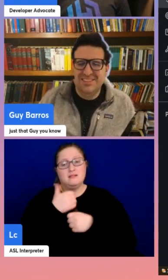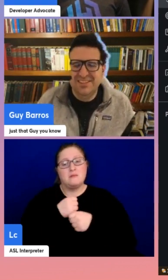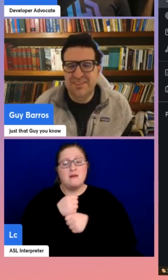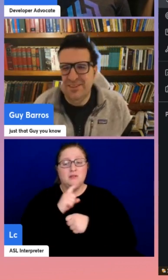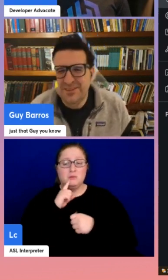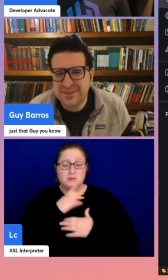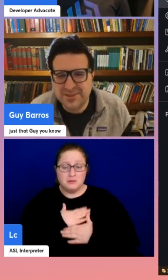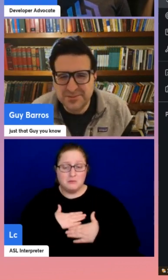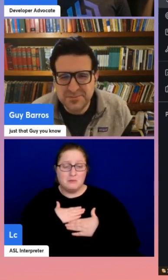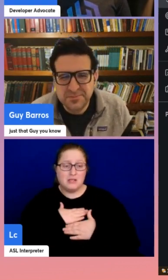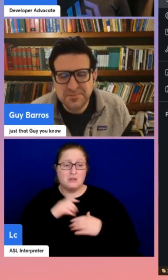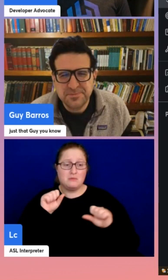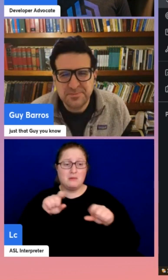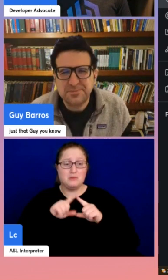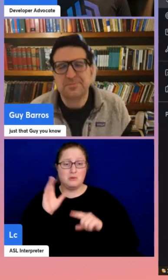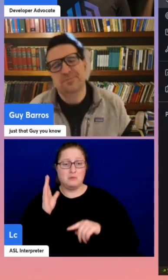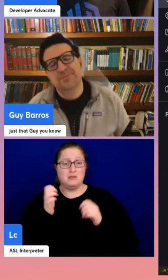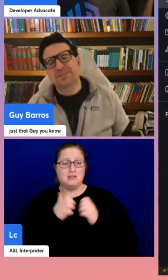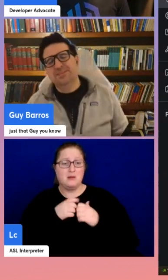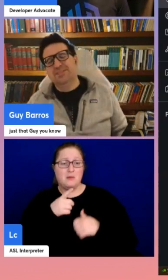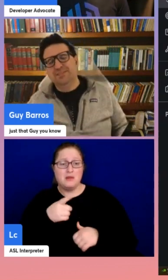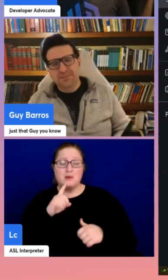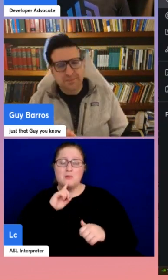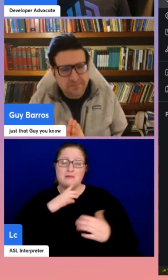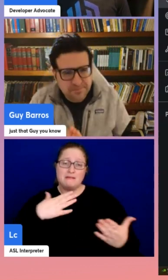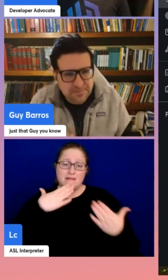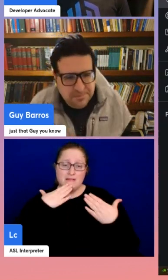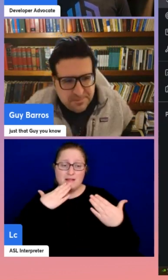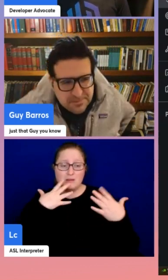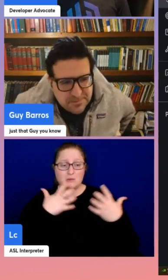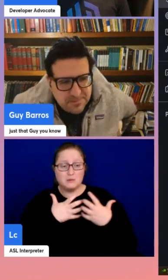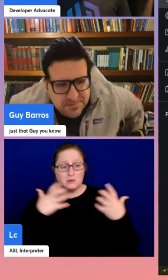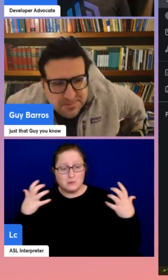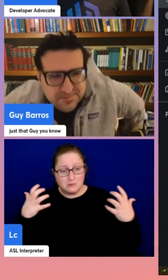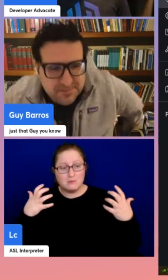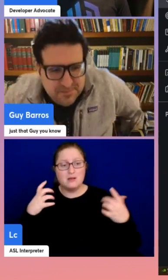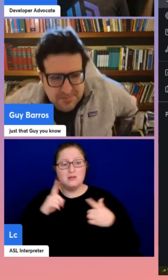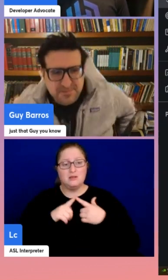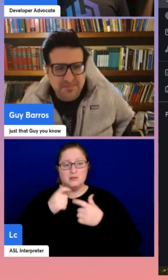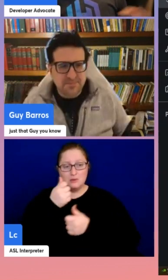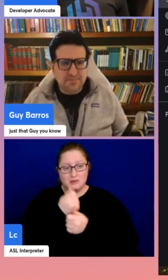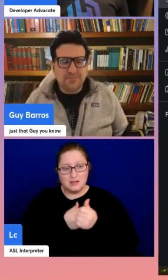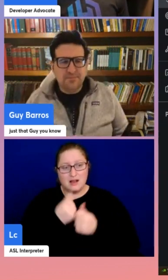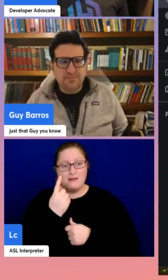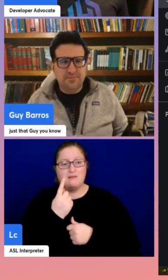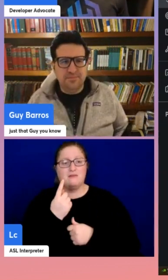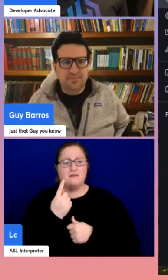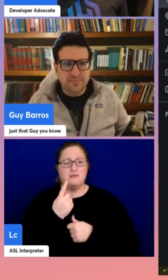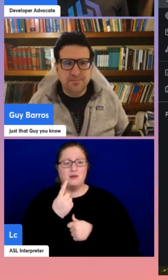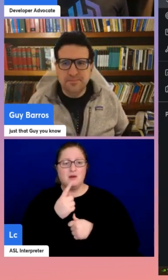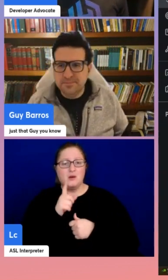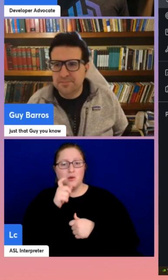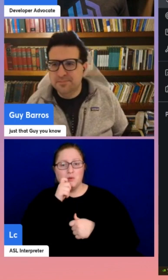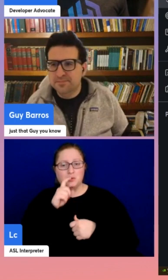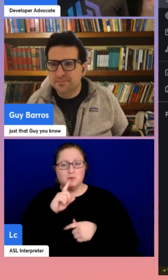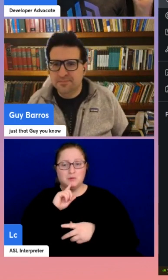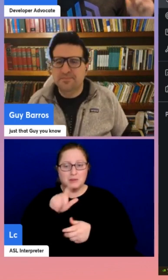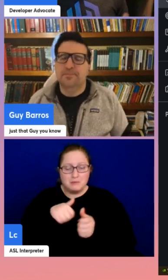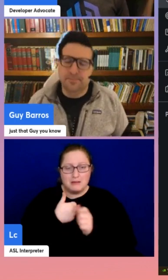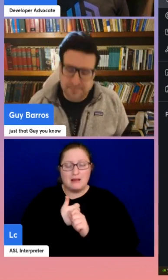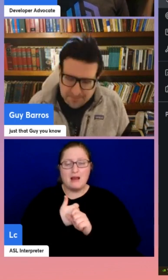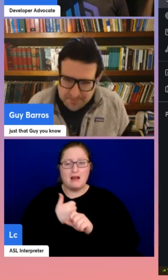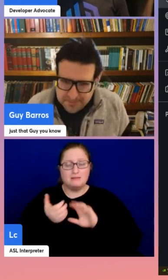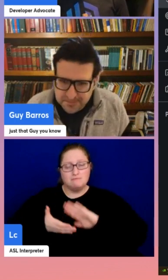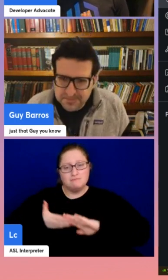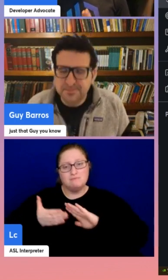pleasure presenting with you, buddy. I want to say thank you to absolutely everybody who is behind the scenes at HashiTalks. I want to